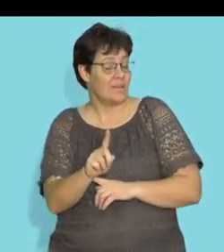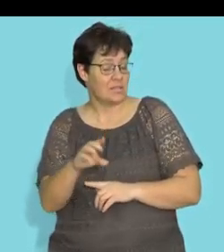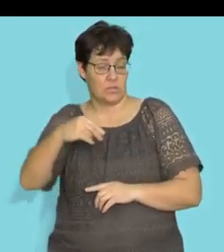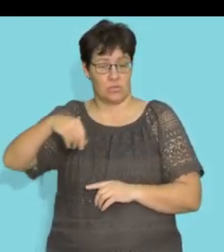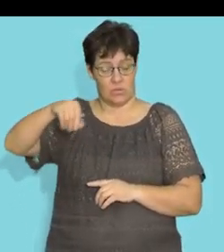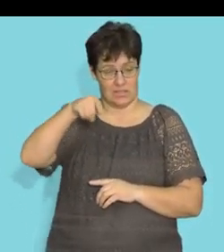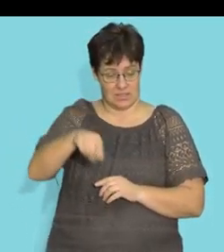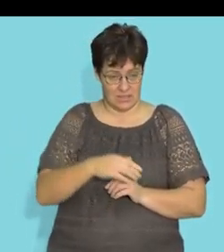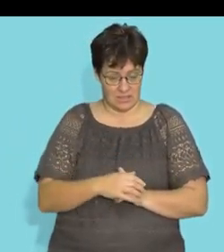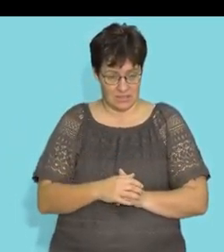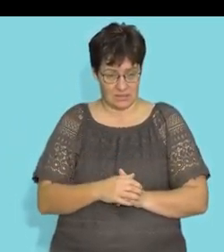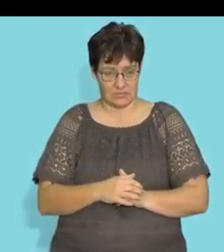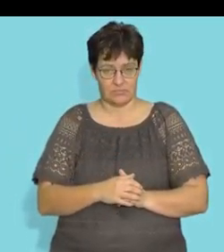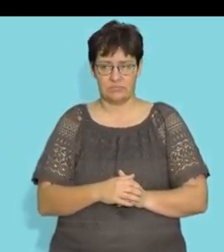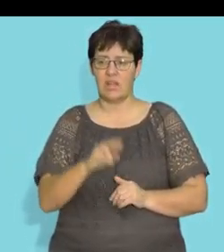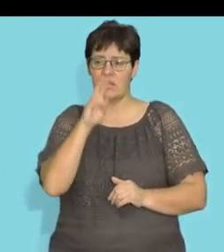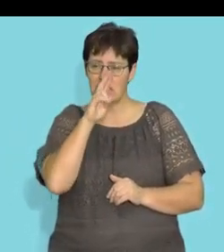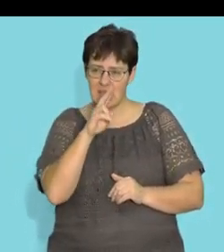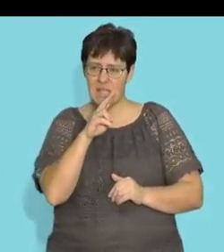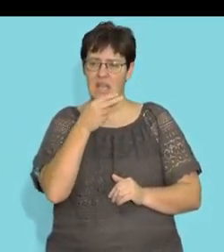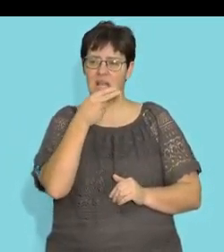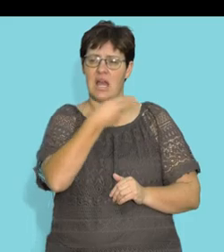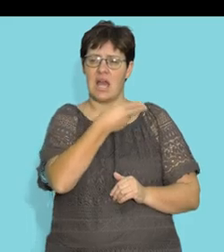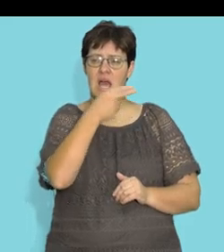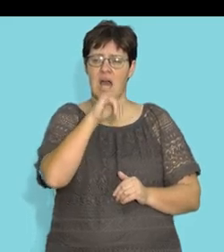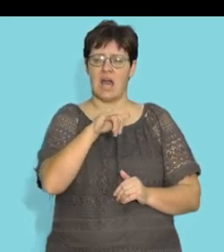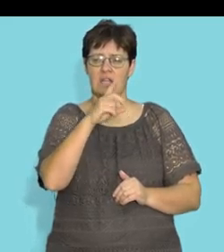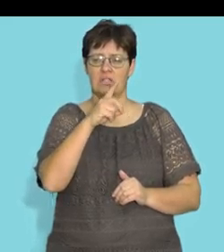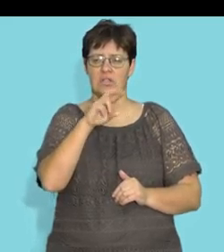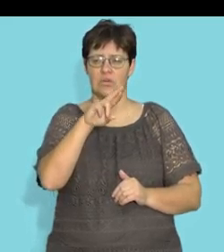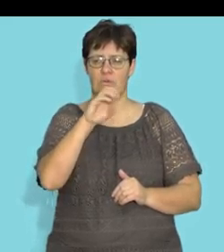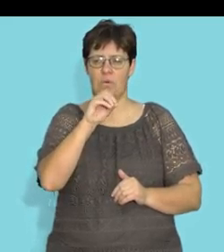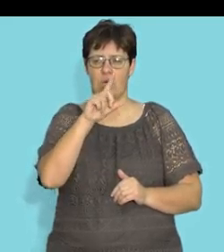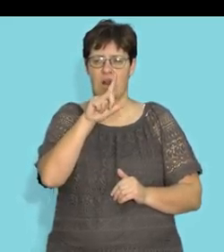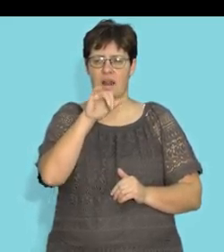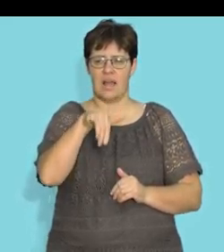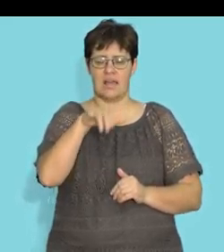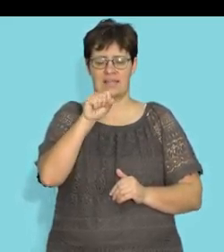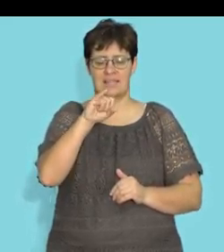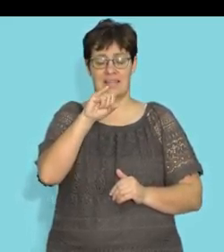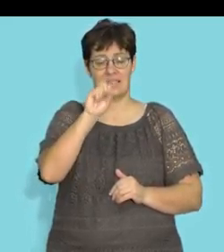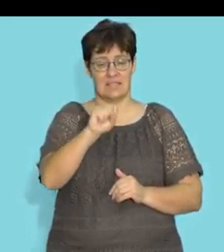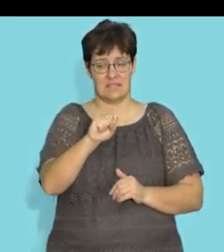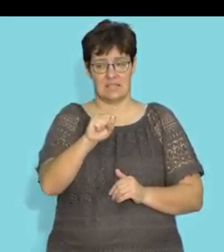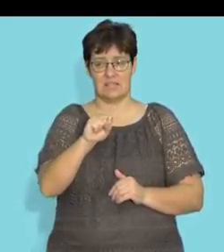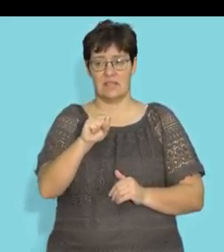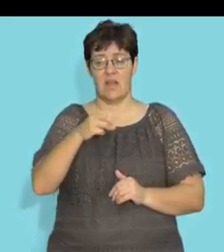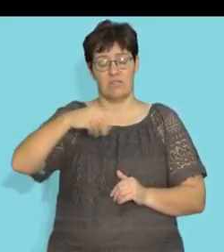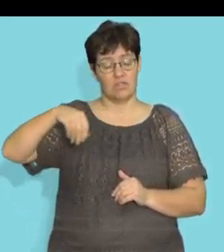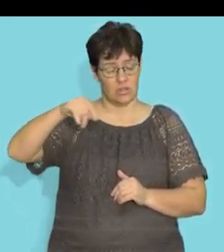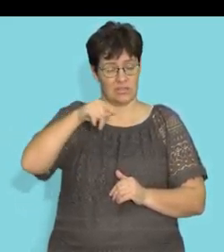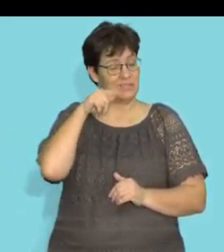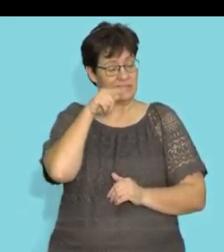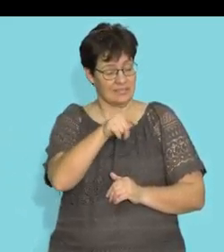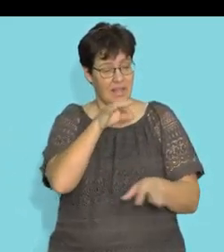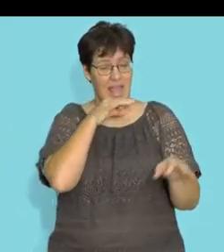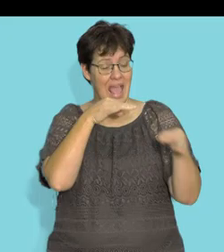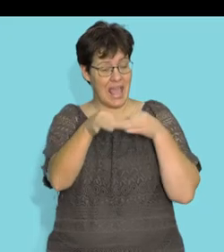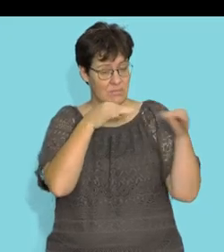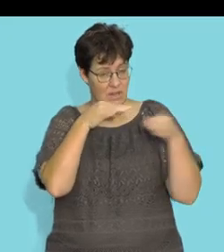go on with acids and bases. We looked at titrations in the previous session. I would like us to look at the hydrolysis of